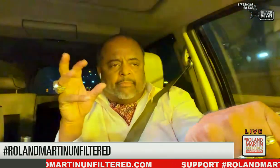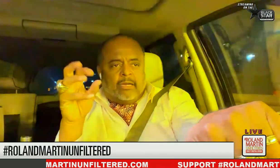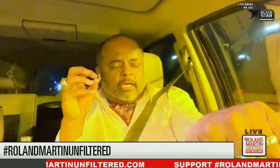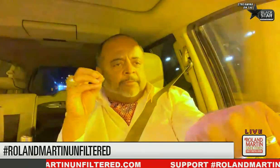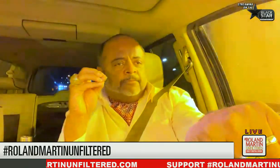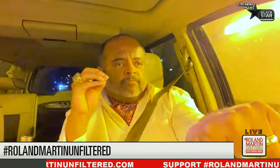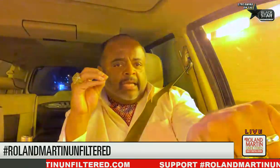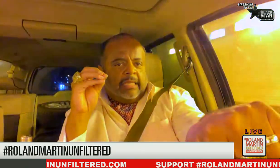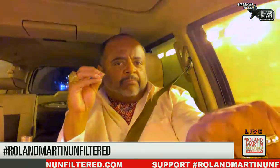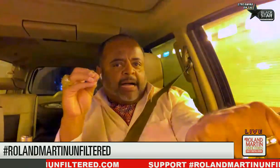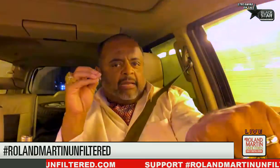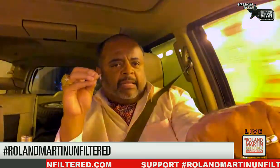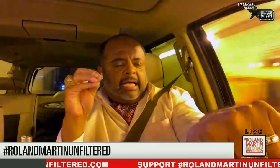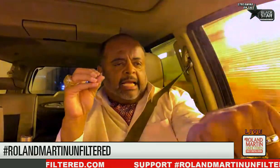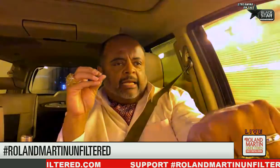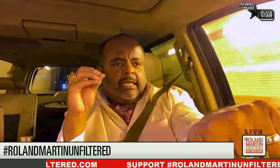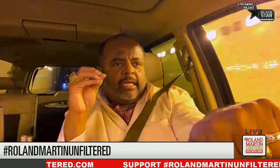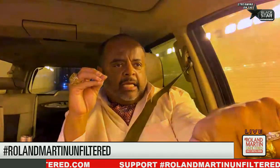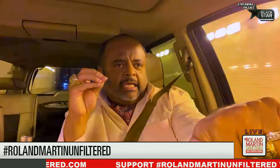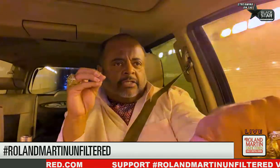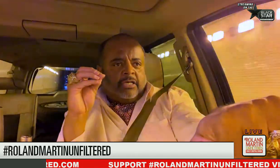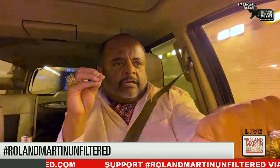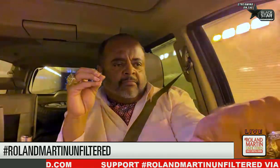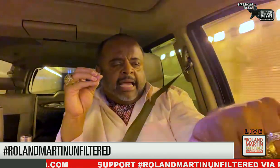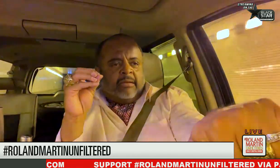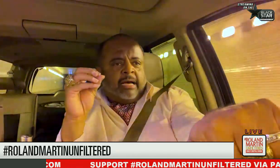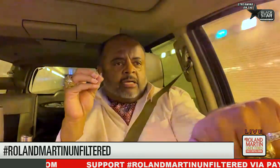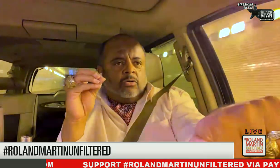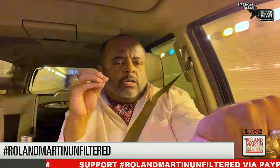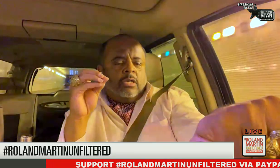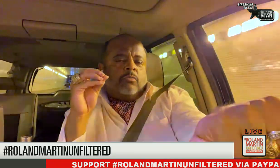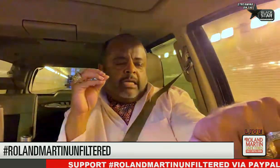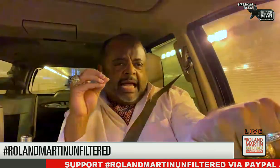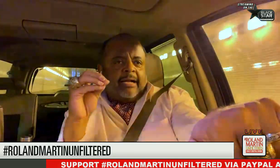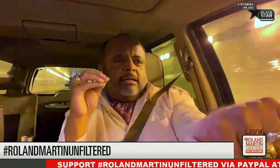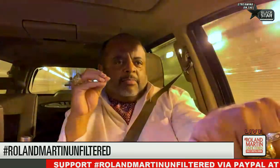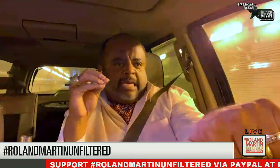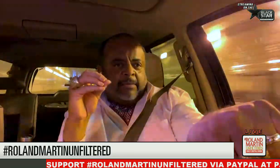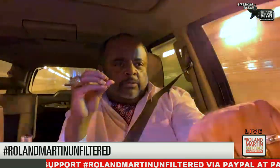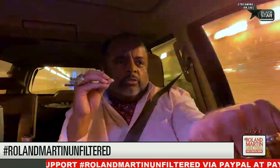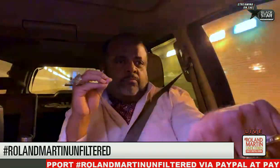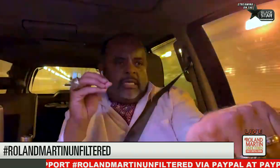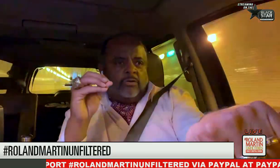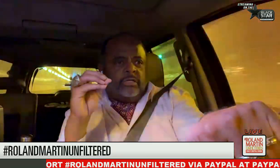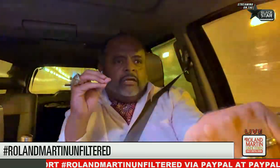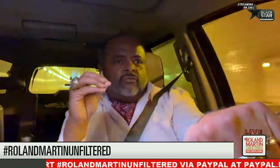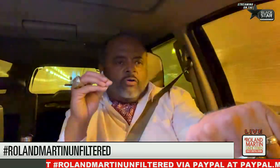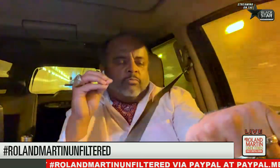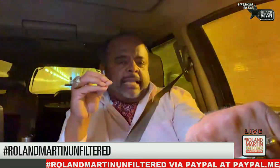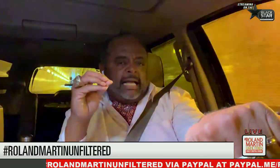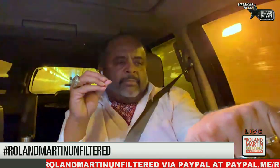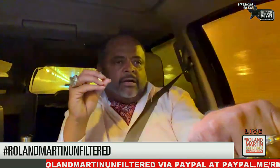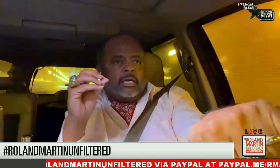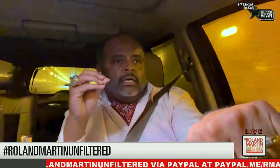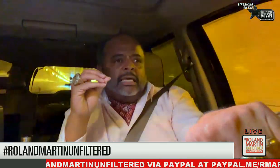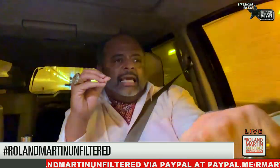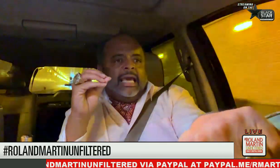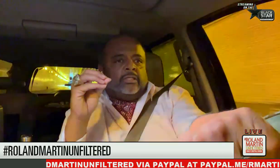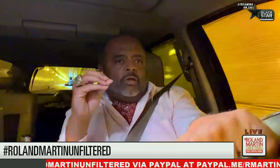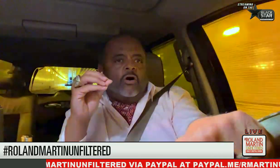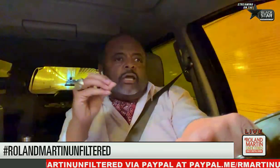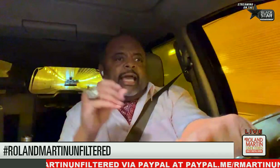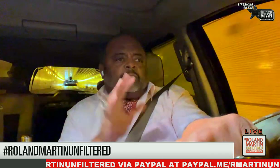grow Black America? And the bottom line is, Matt and Michael, we're not going to be able to build and grow Black